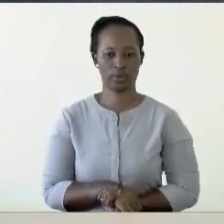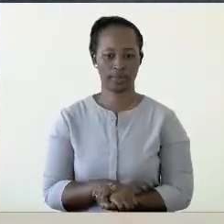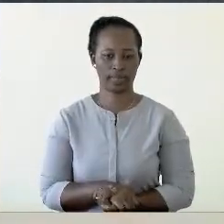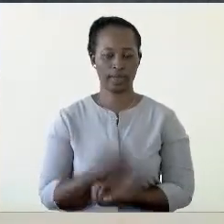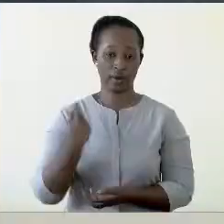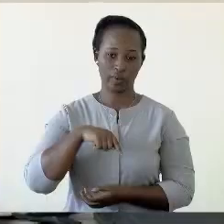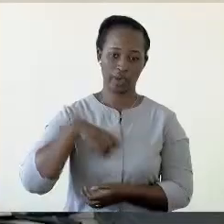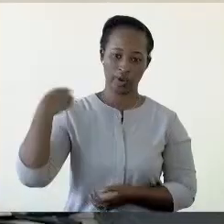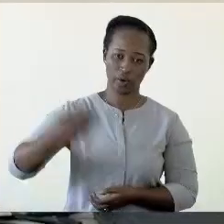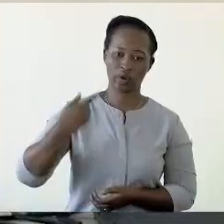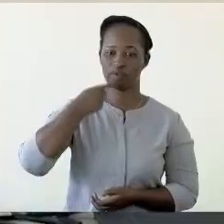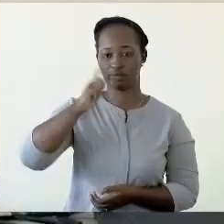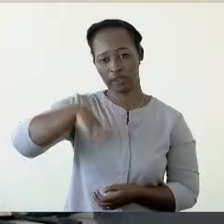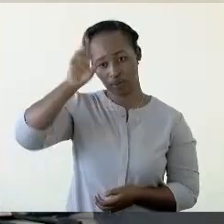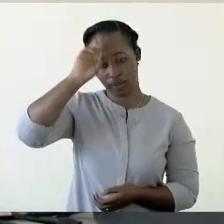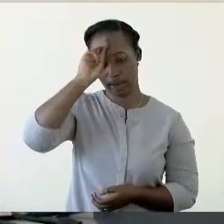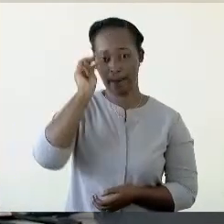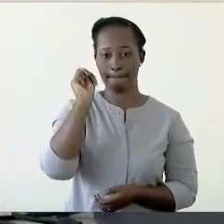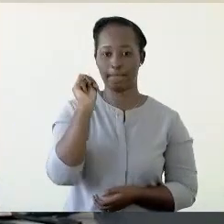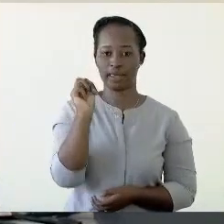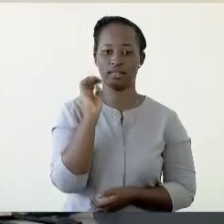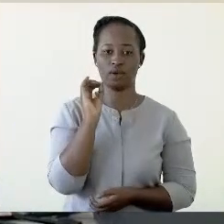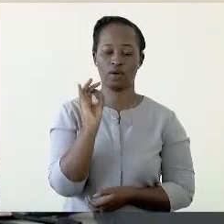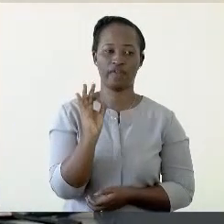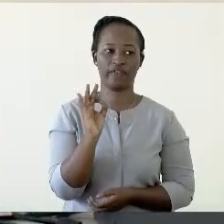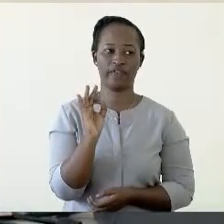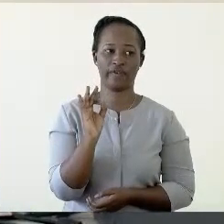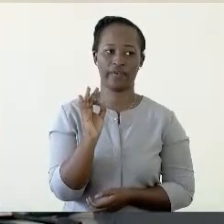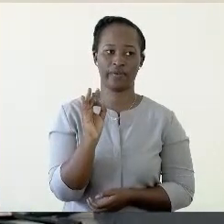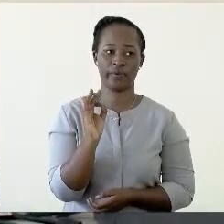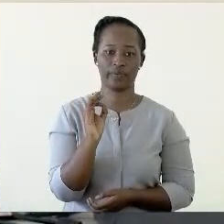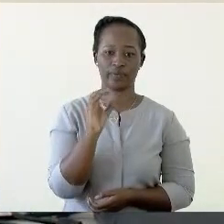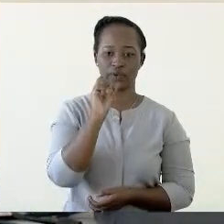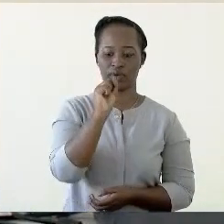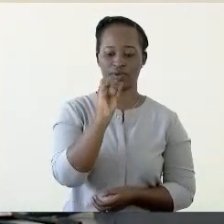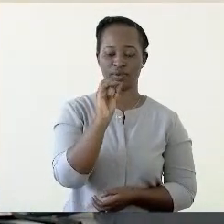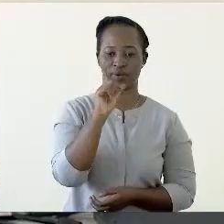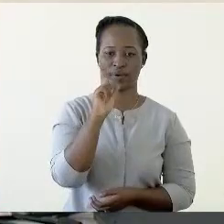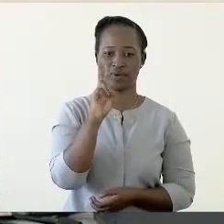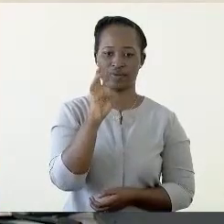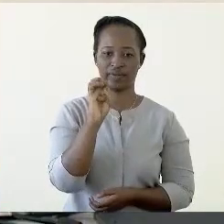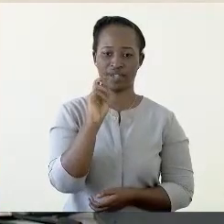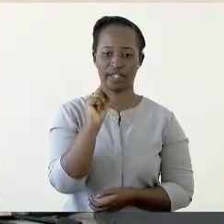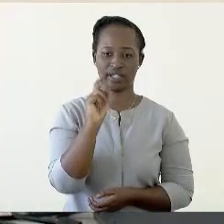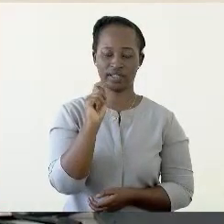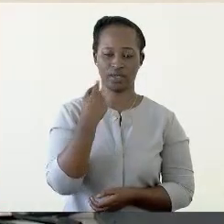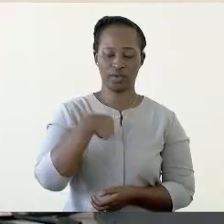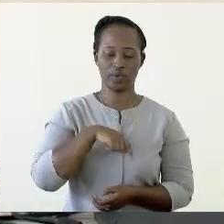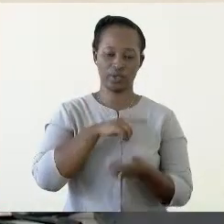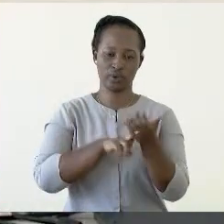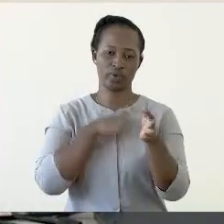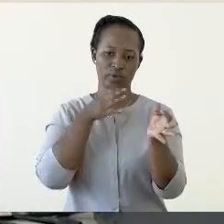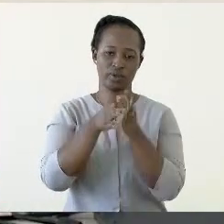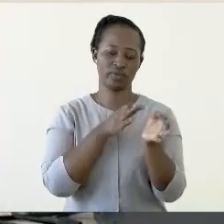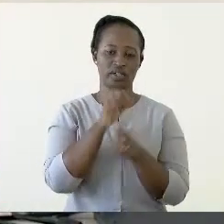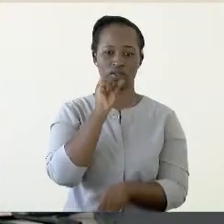You always have to remember the mass of the solvent we use to define solubility.